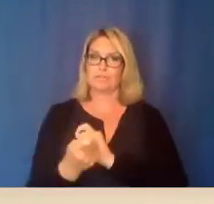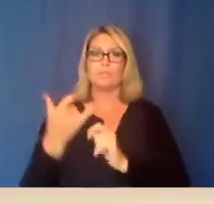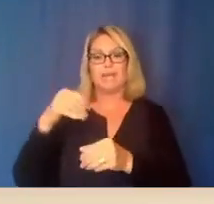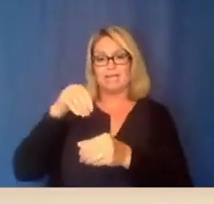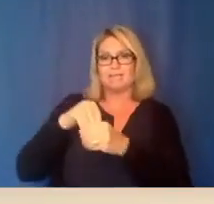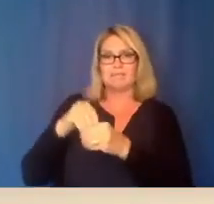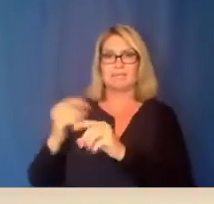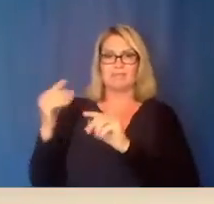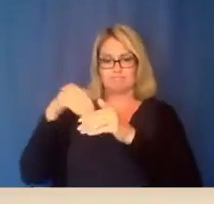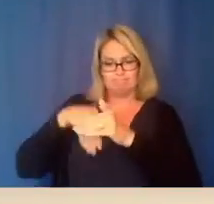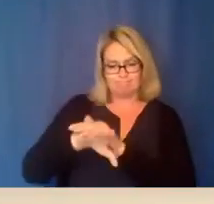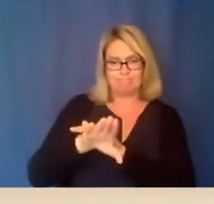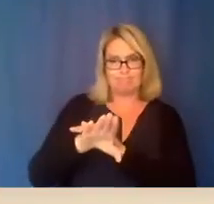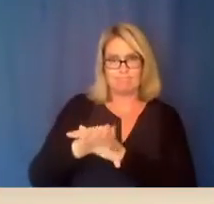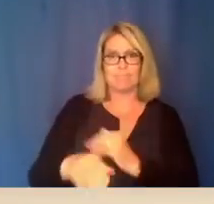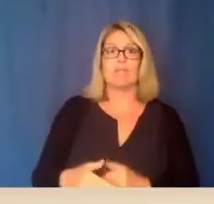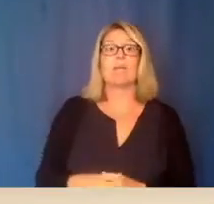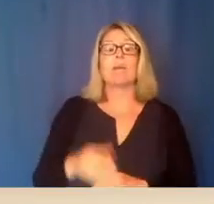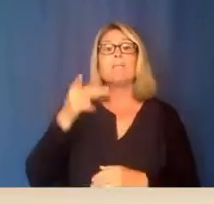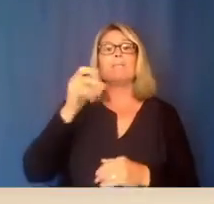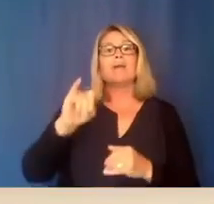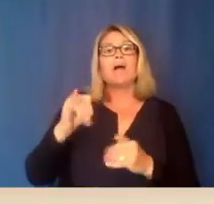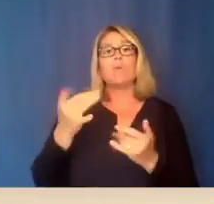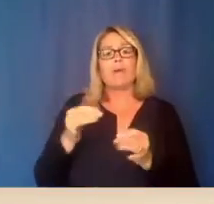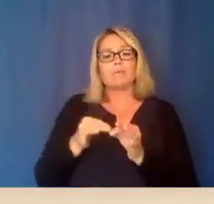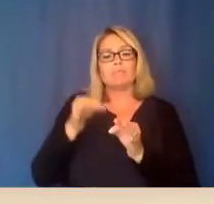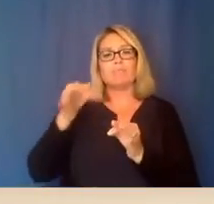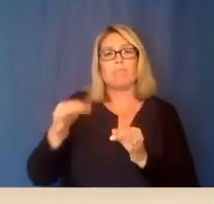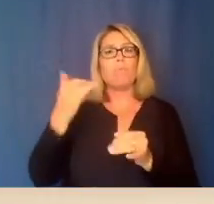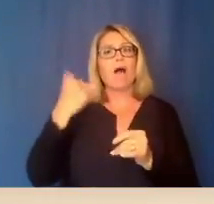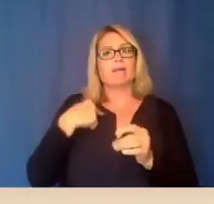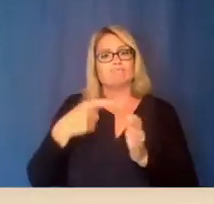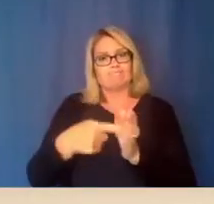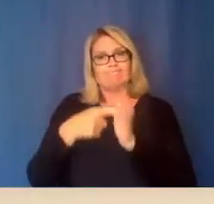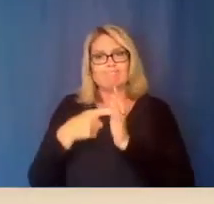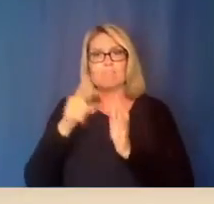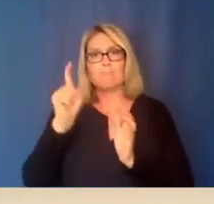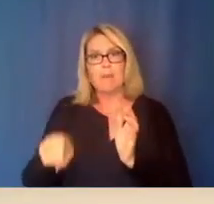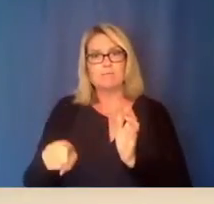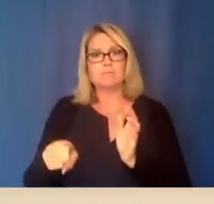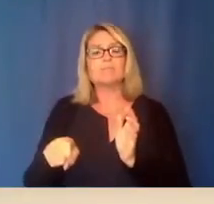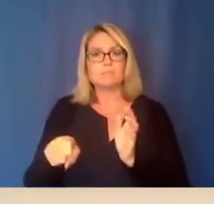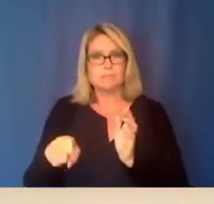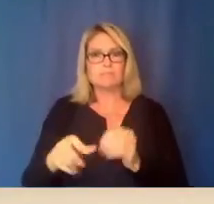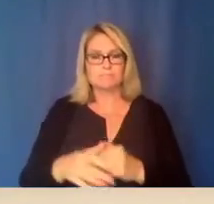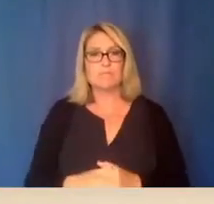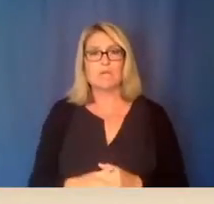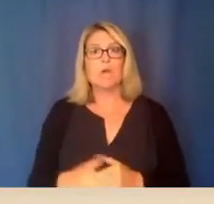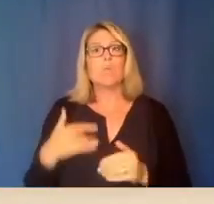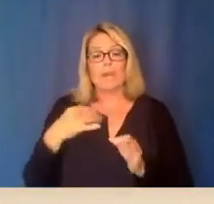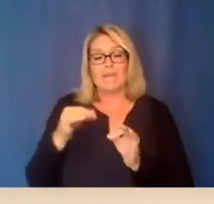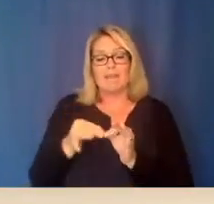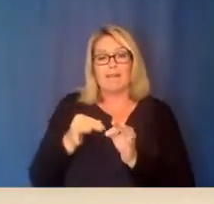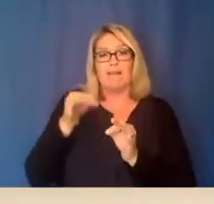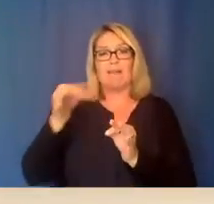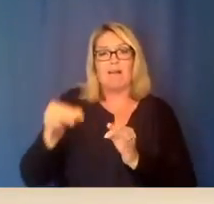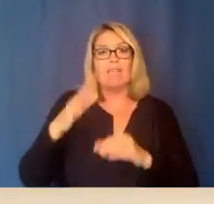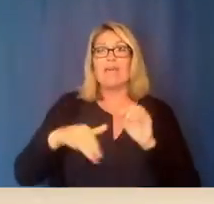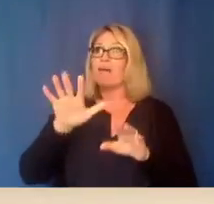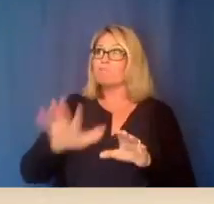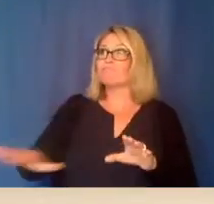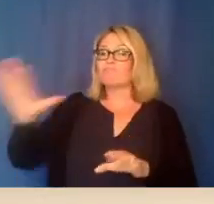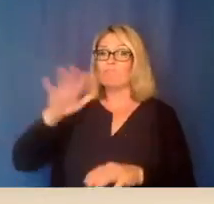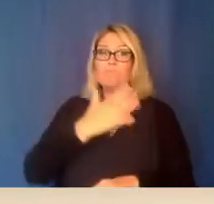settings. PEI delayed making masks mandatory at that time, and we delayed it longer than many other provinces